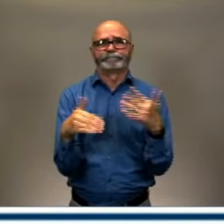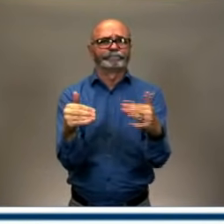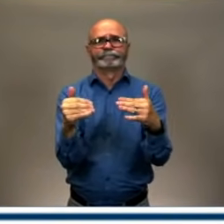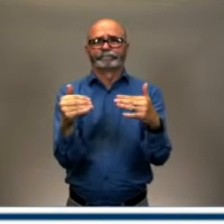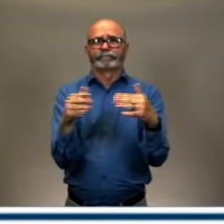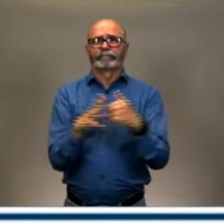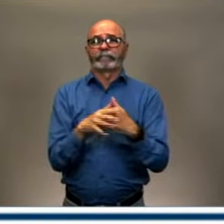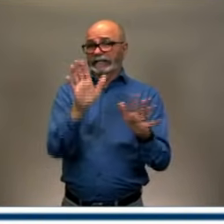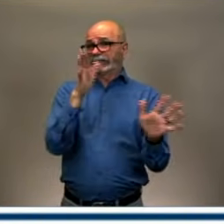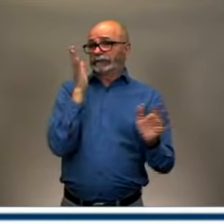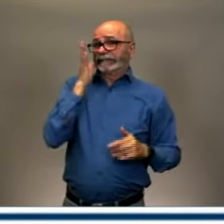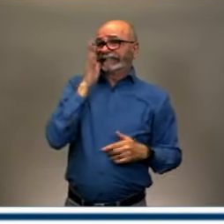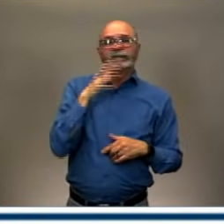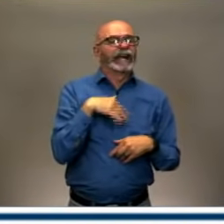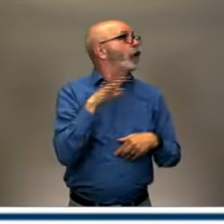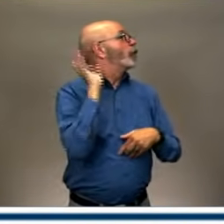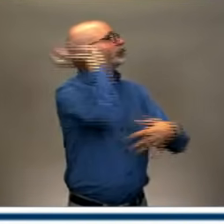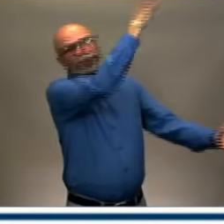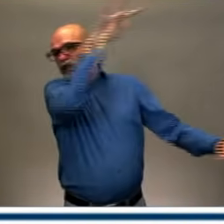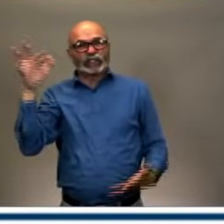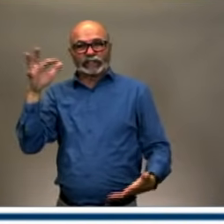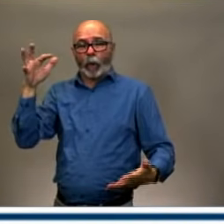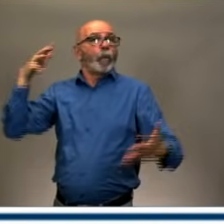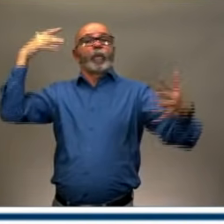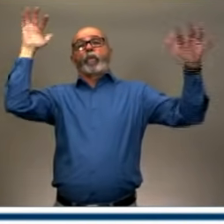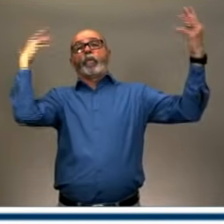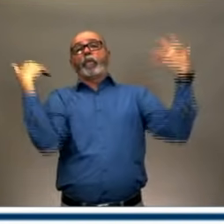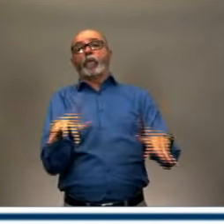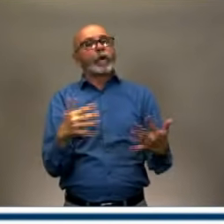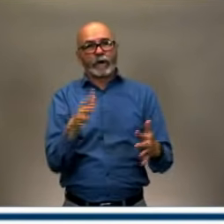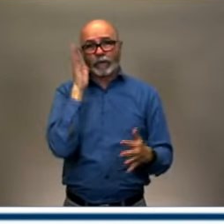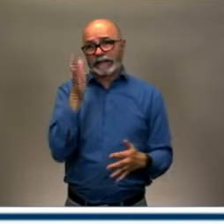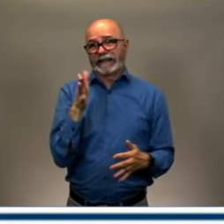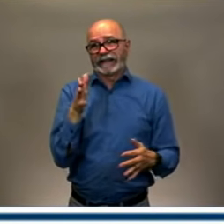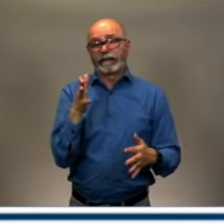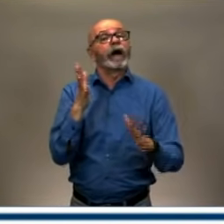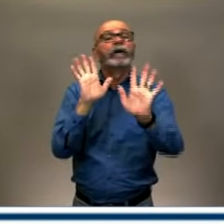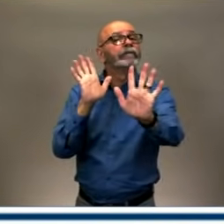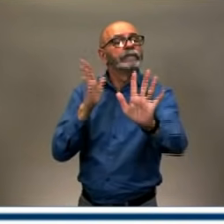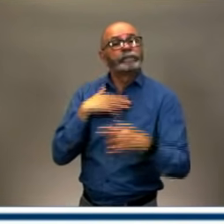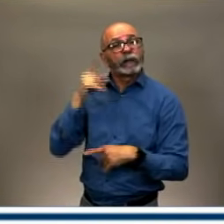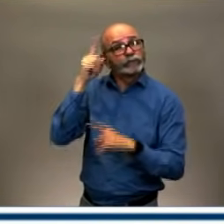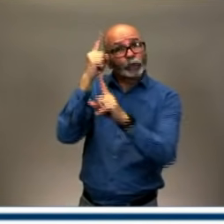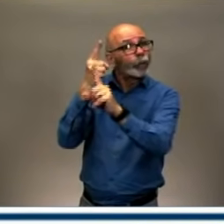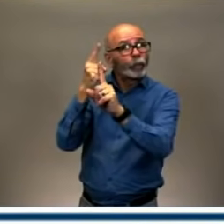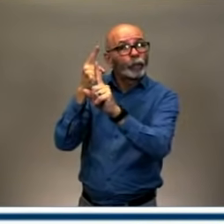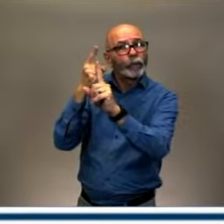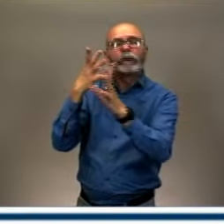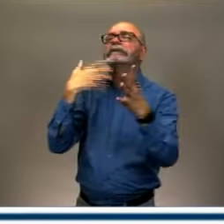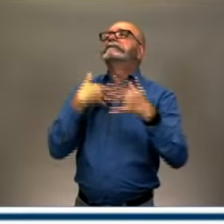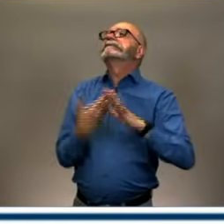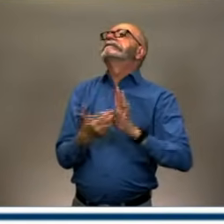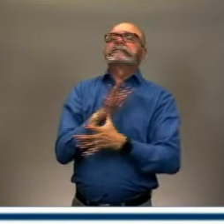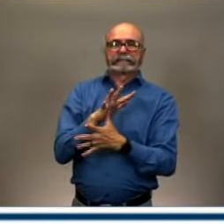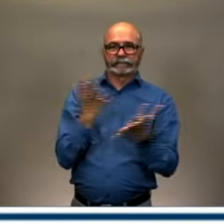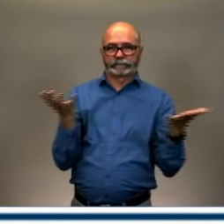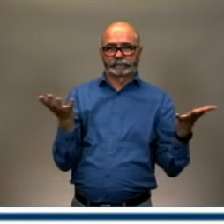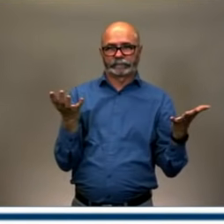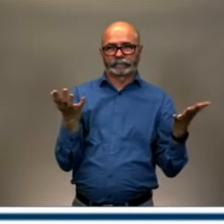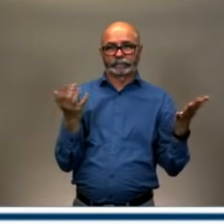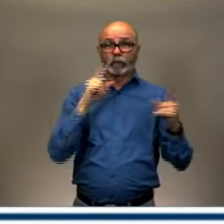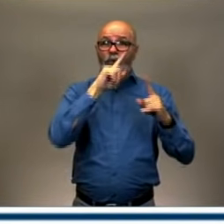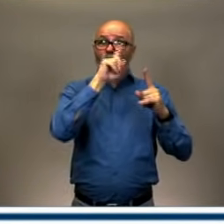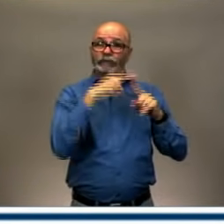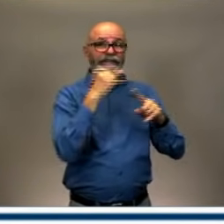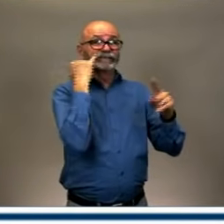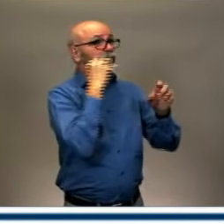quantities of vaccine, because our priority, our goal, and our job, quite frankly, is when that vaccine arrives to our province that we get it in the